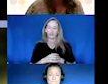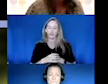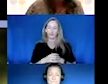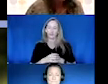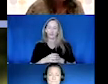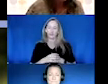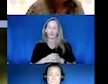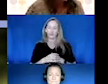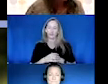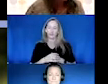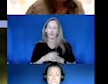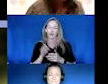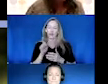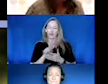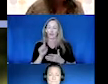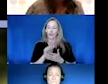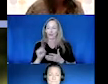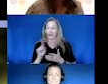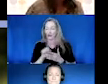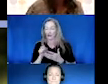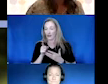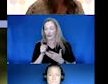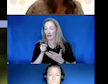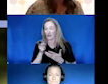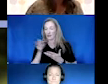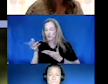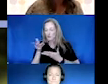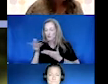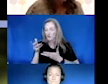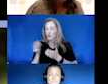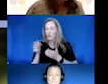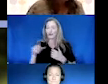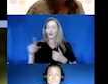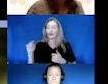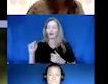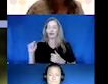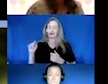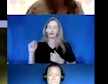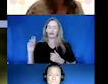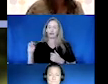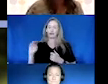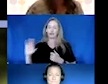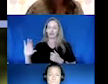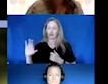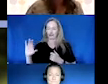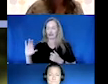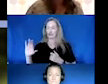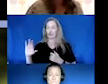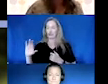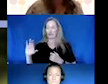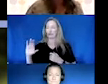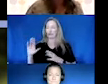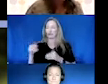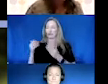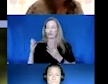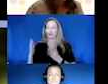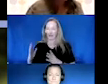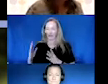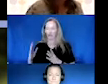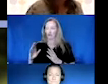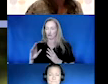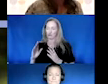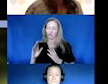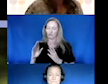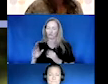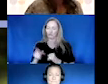So the weekly touchdowns with the TMC provider regarding plan of care for these patients, we found to be very